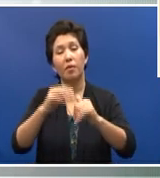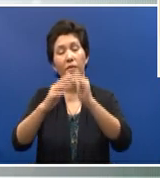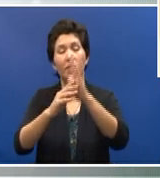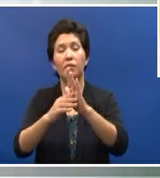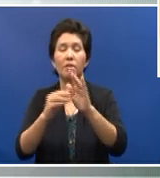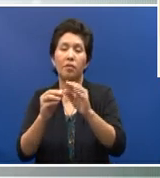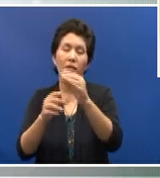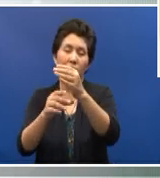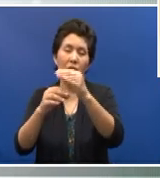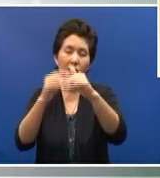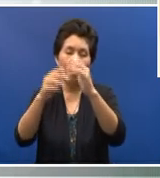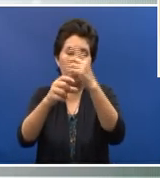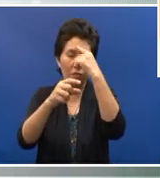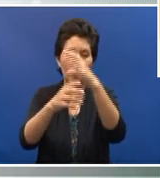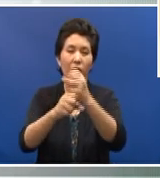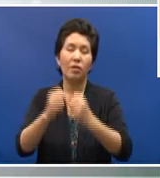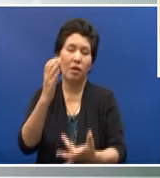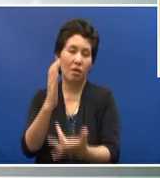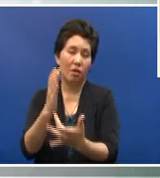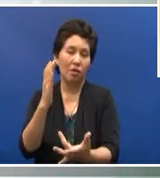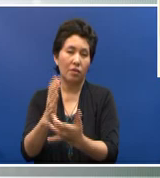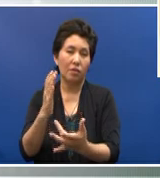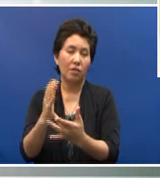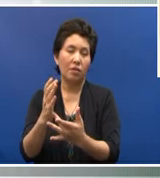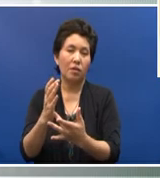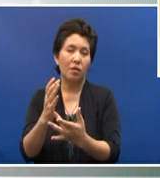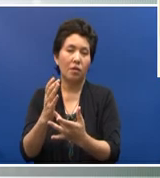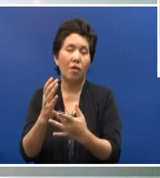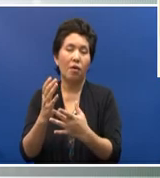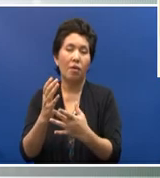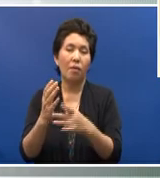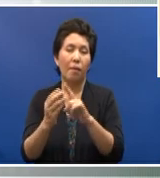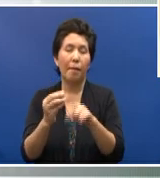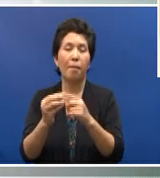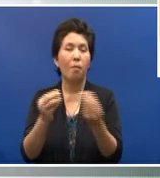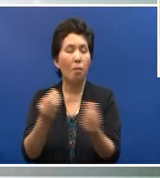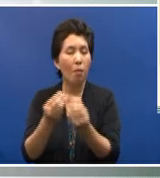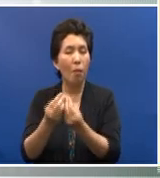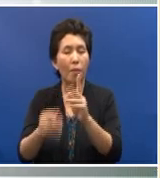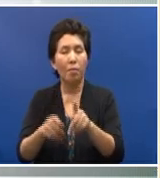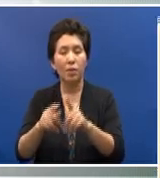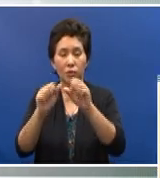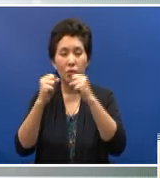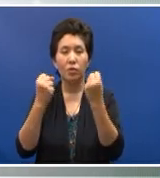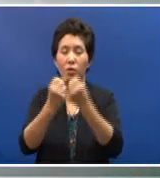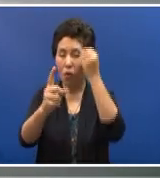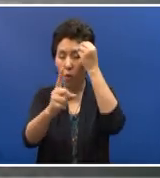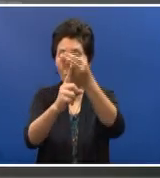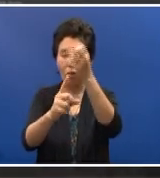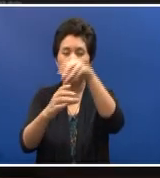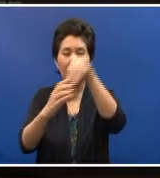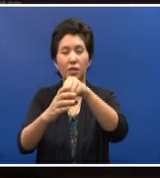food. Okay, technological advancement allow more people to play more specialized roles in